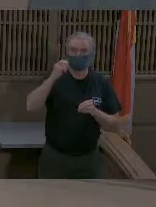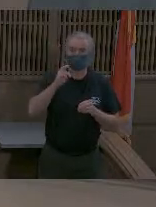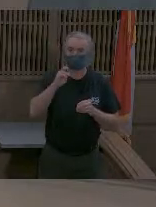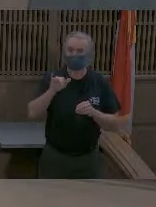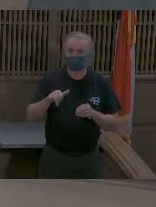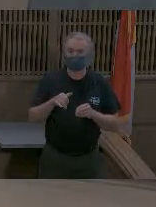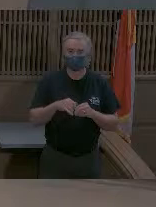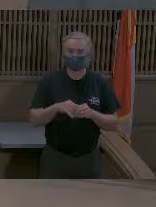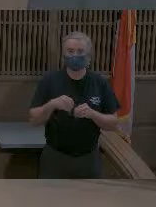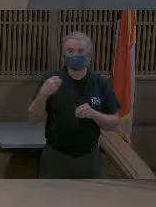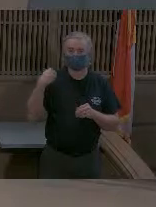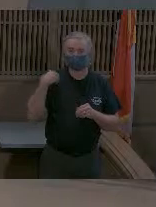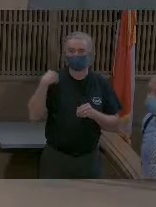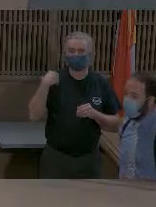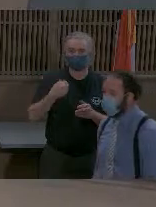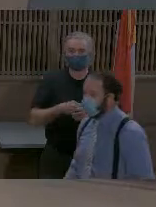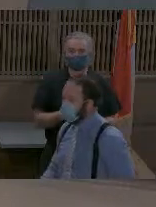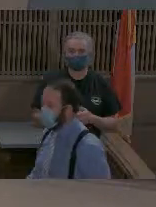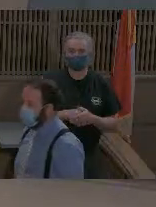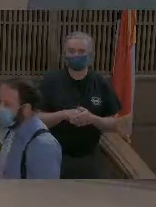Cohilas.